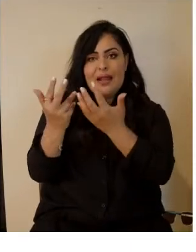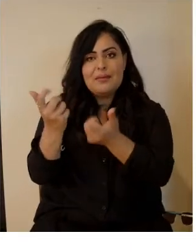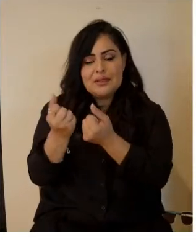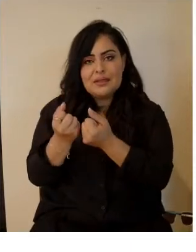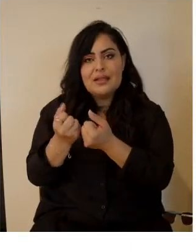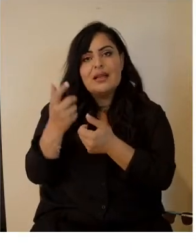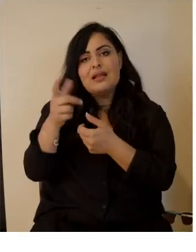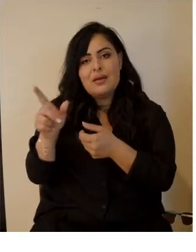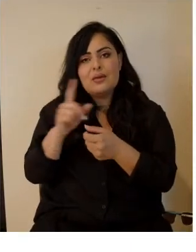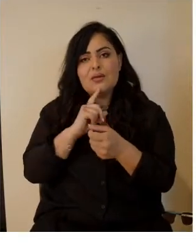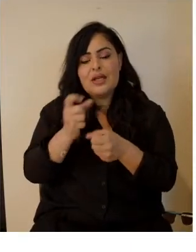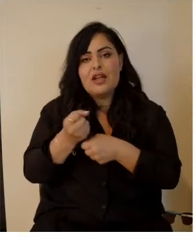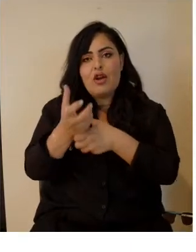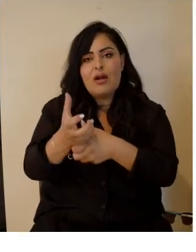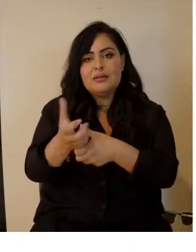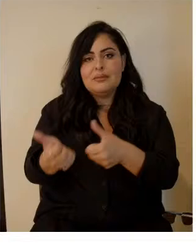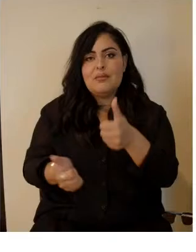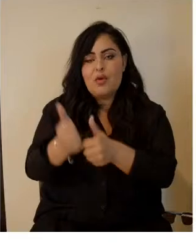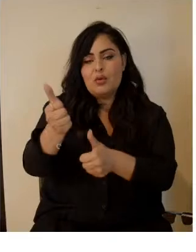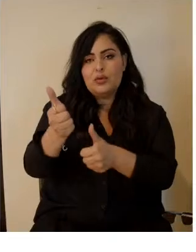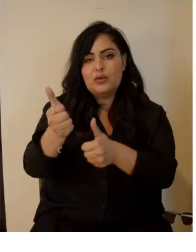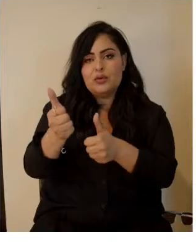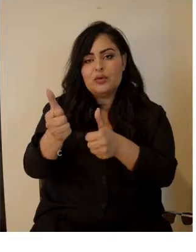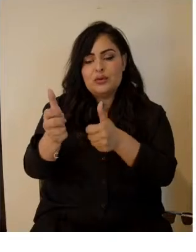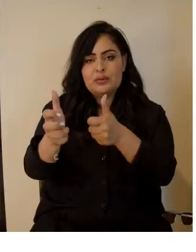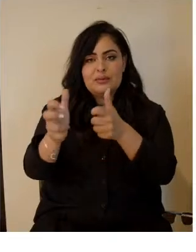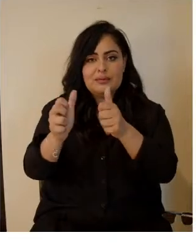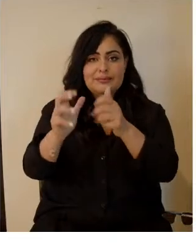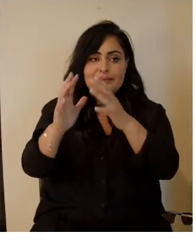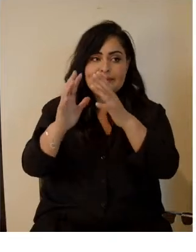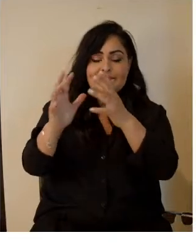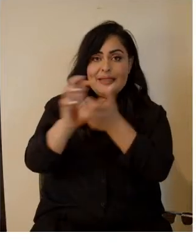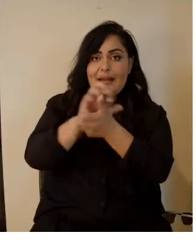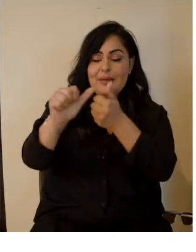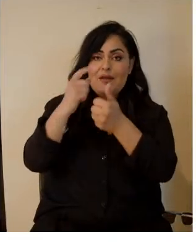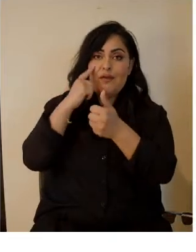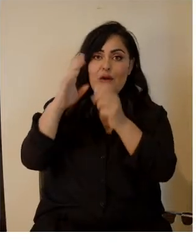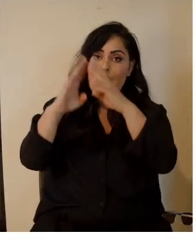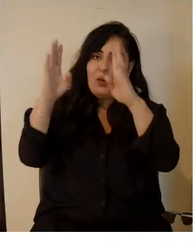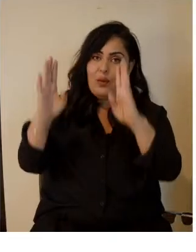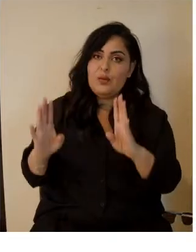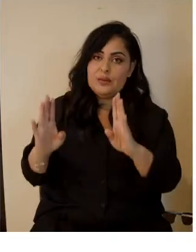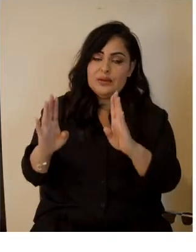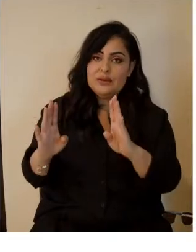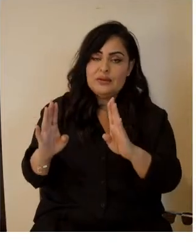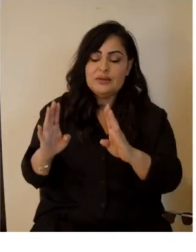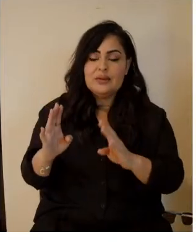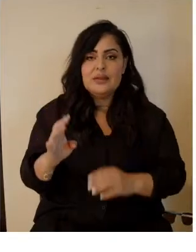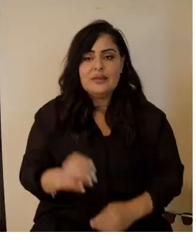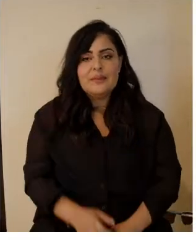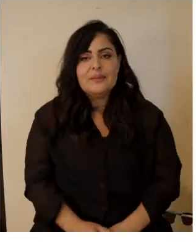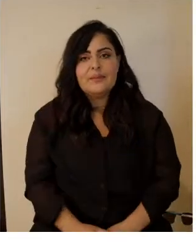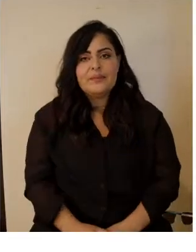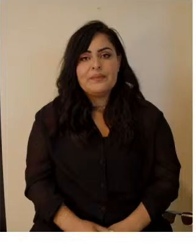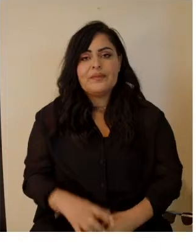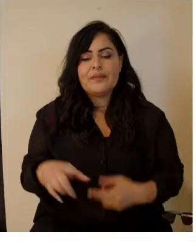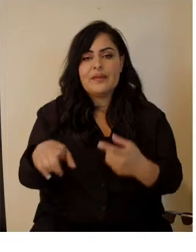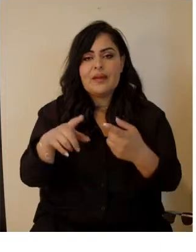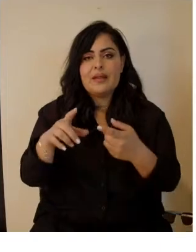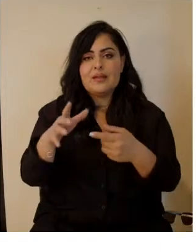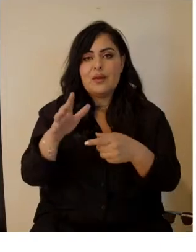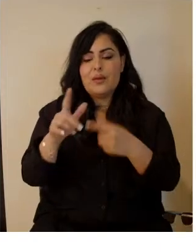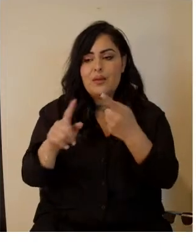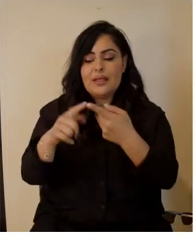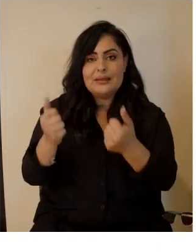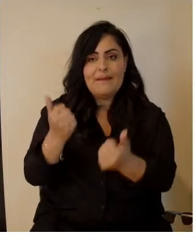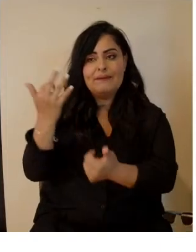flames are really causing most homes that have been destroyed and aren't really stable when it's on